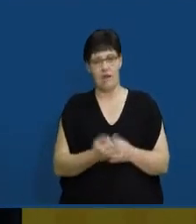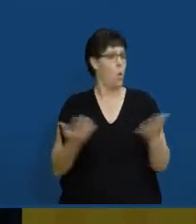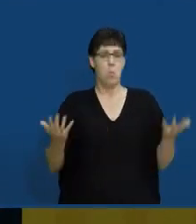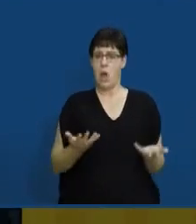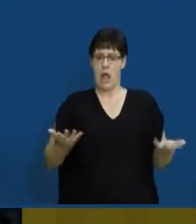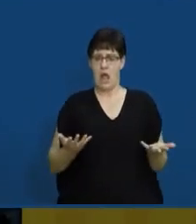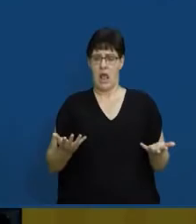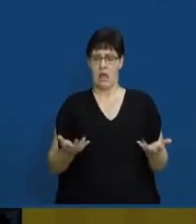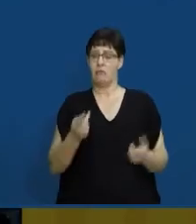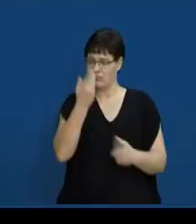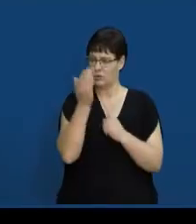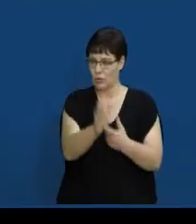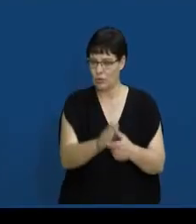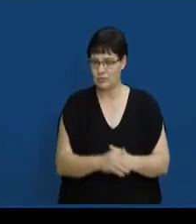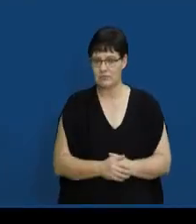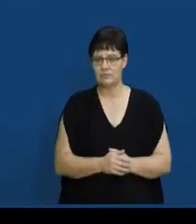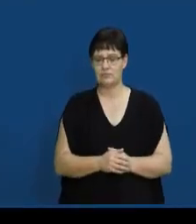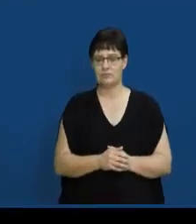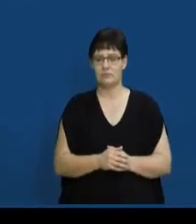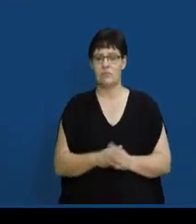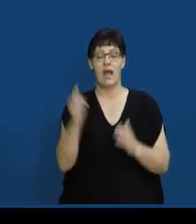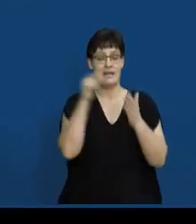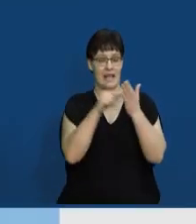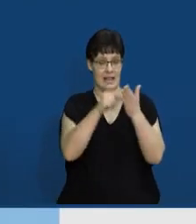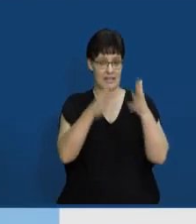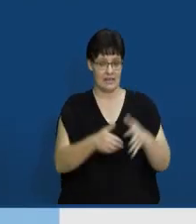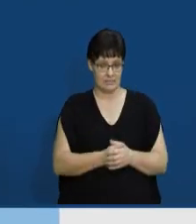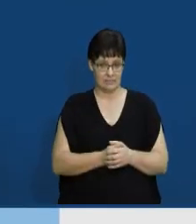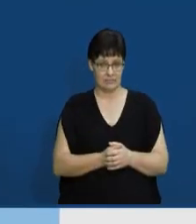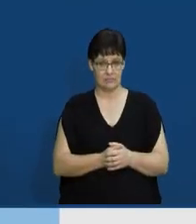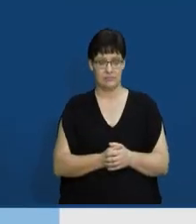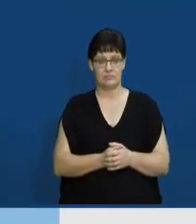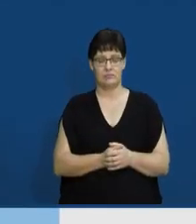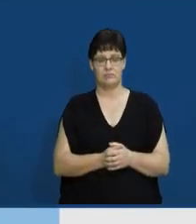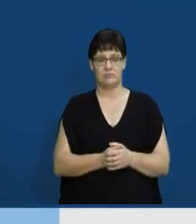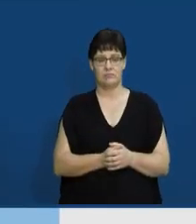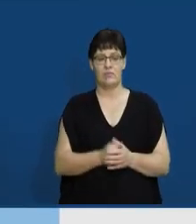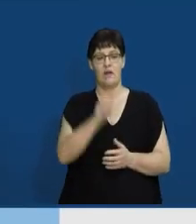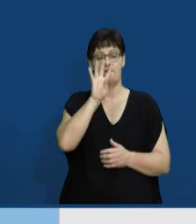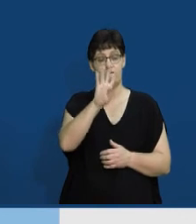it? Here goes. Once again, take your calculator. It was